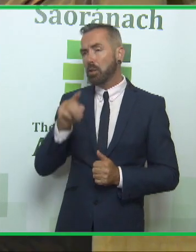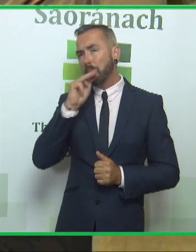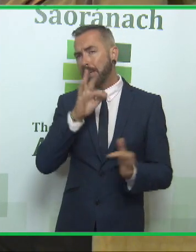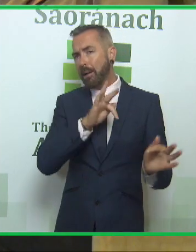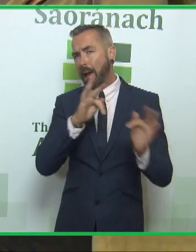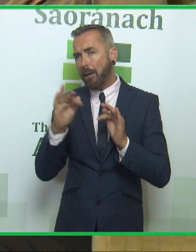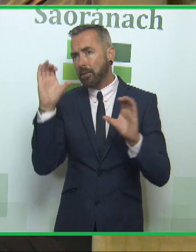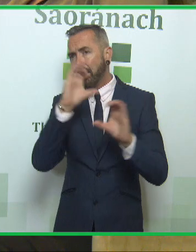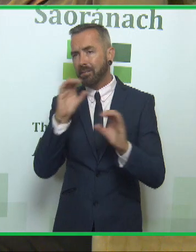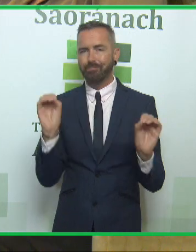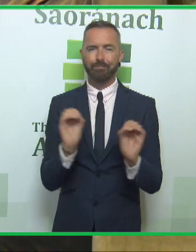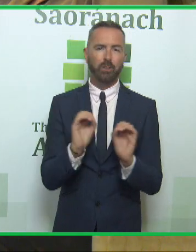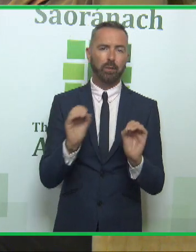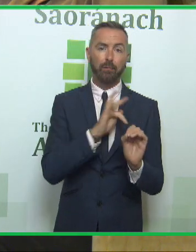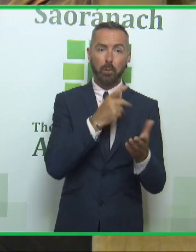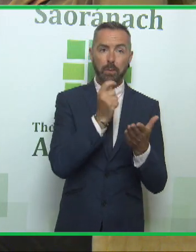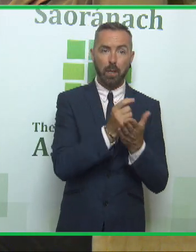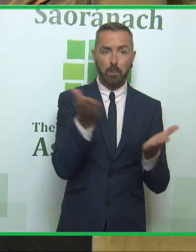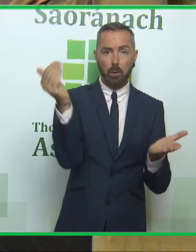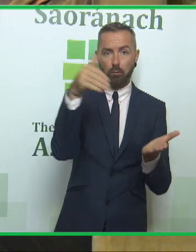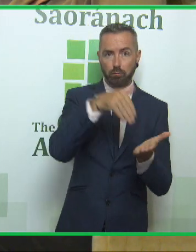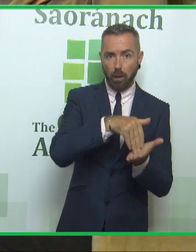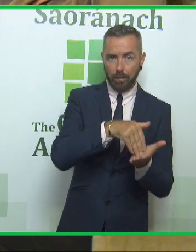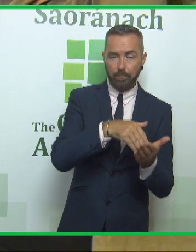Afterwards? No, there was no care plan from the time I entered